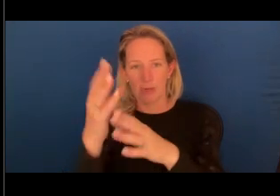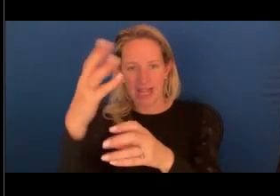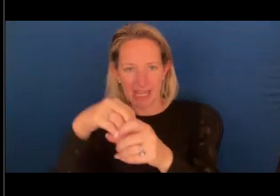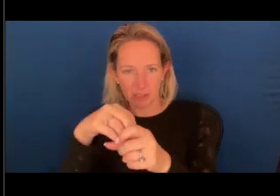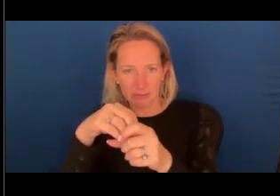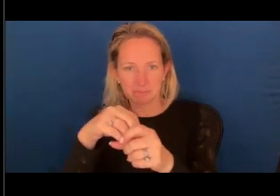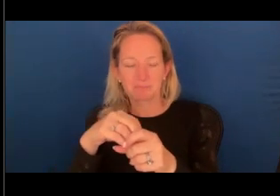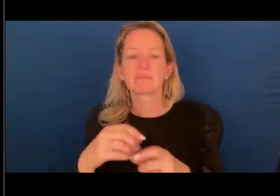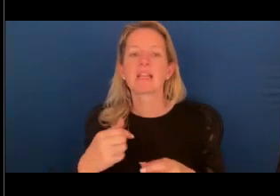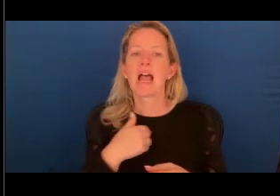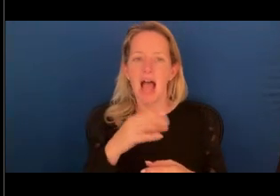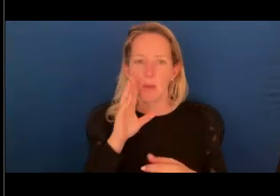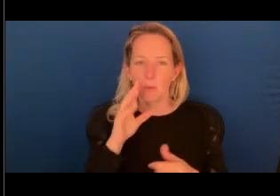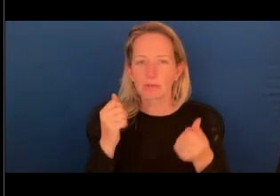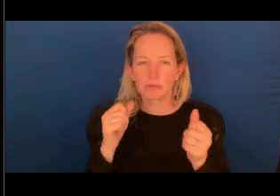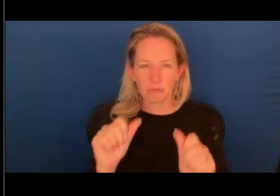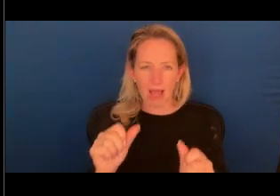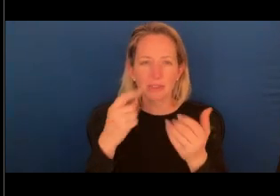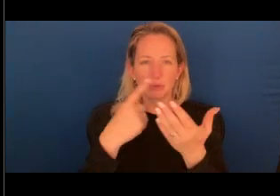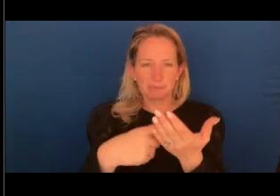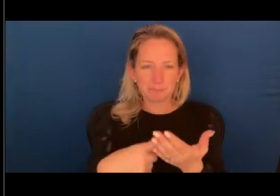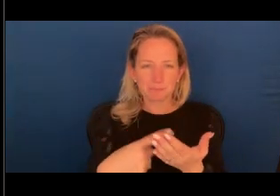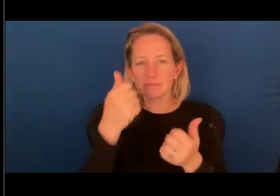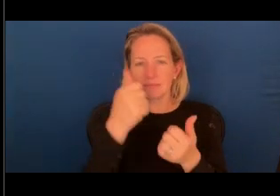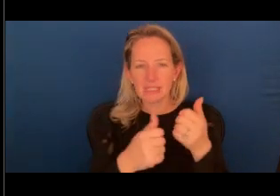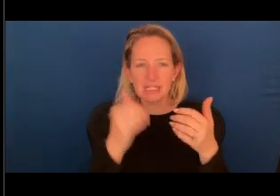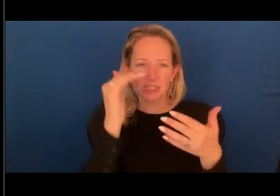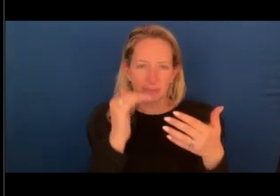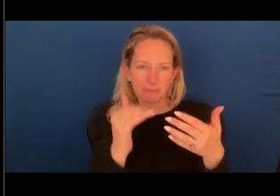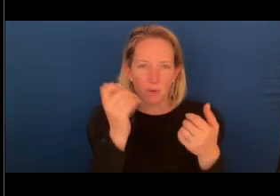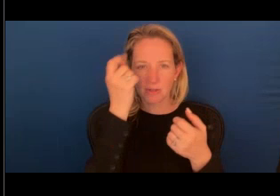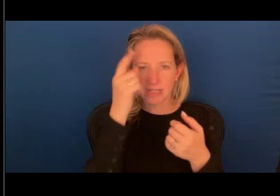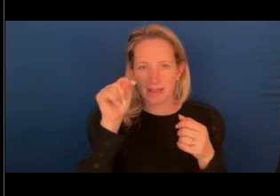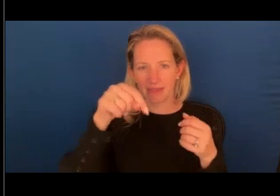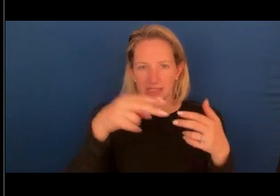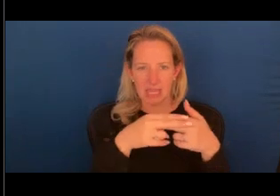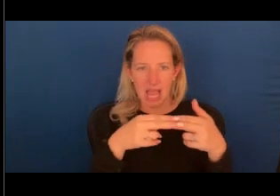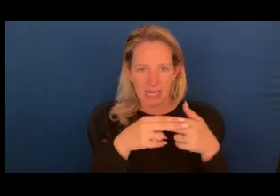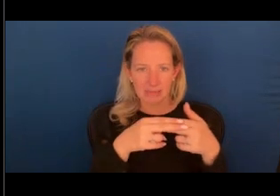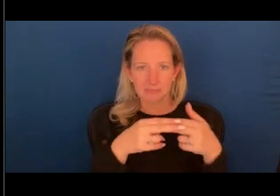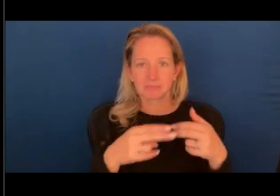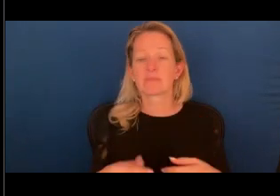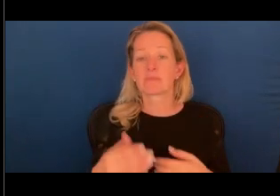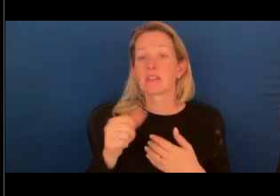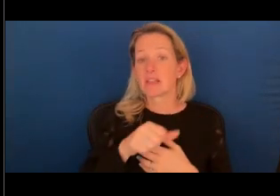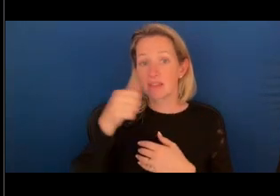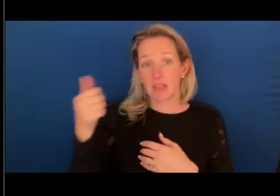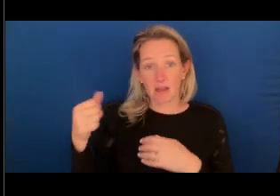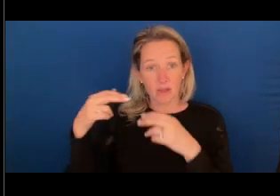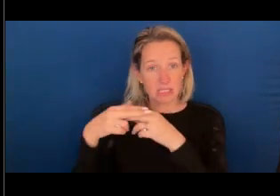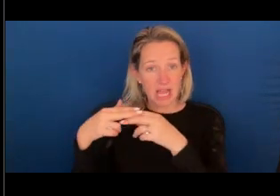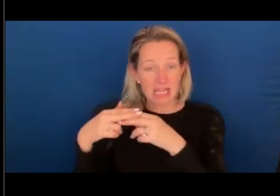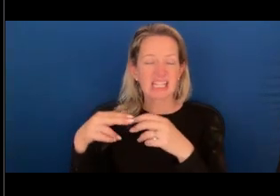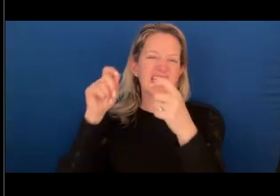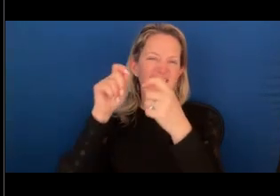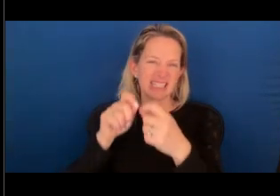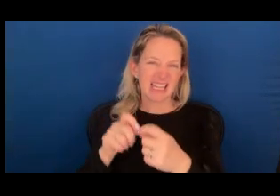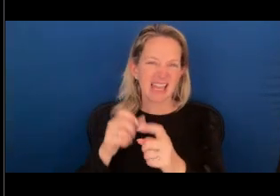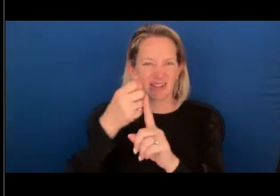over that step by step so that you can understand this slide. And then the rest of the 7 slides would be about the details of